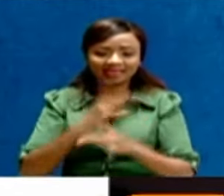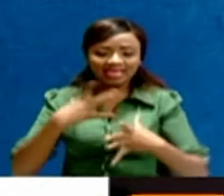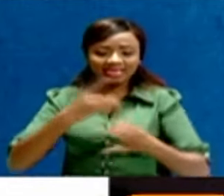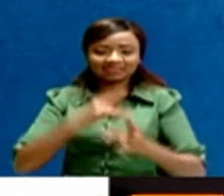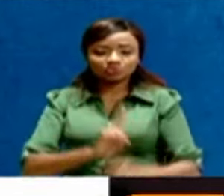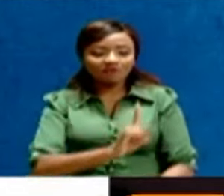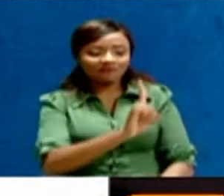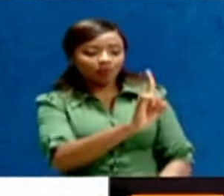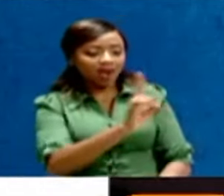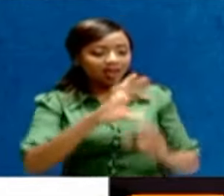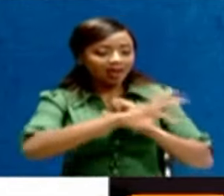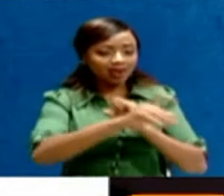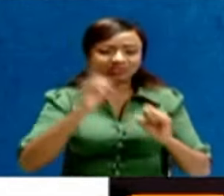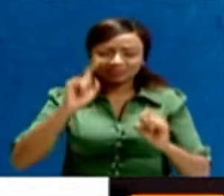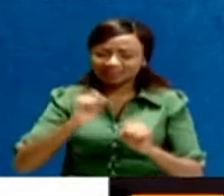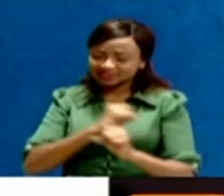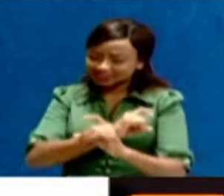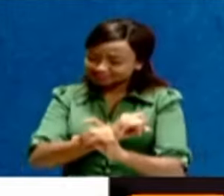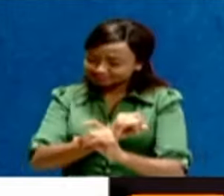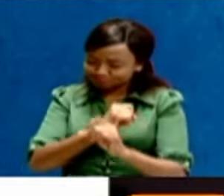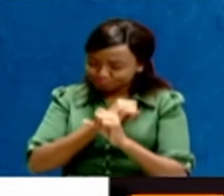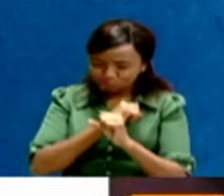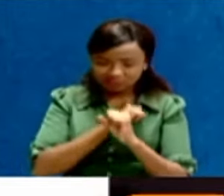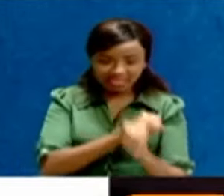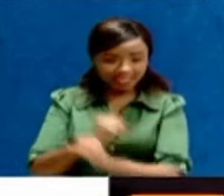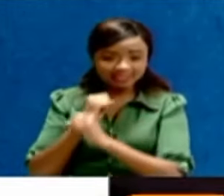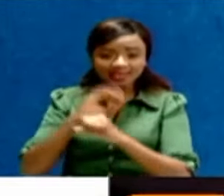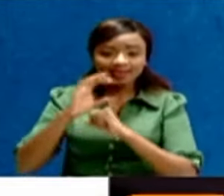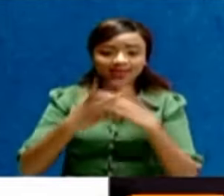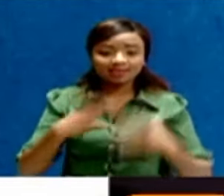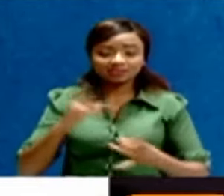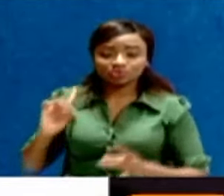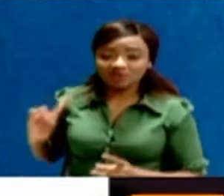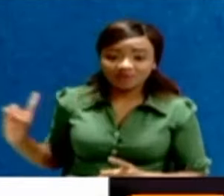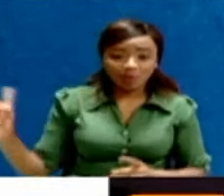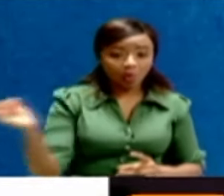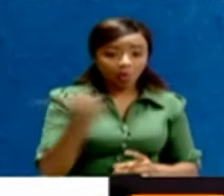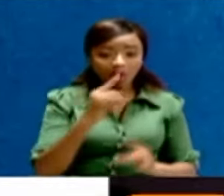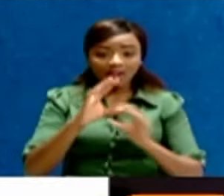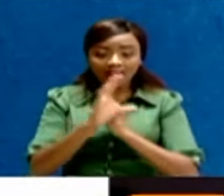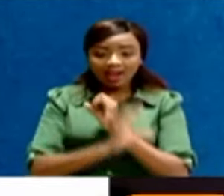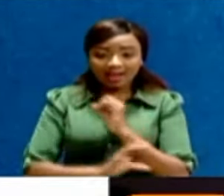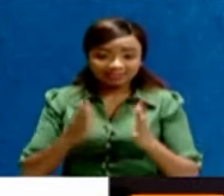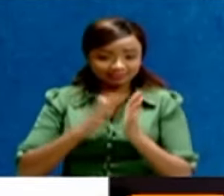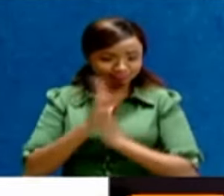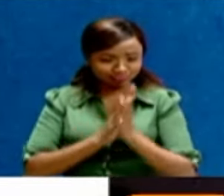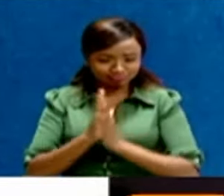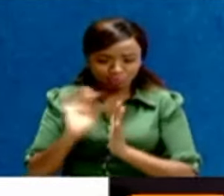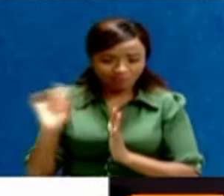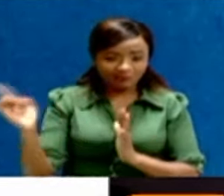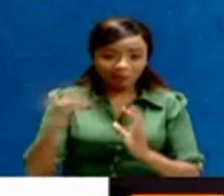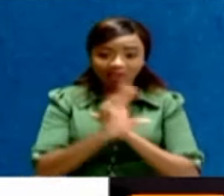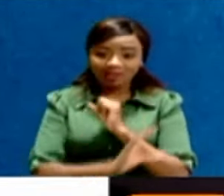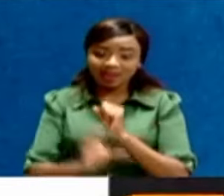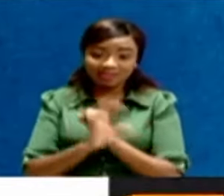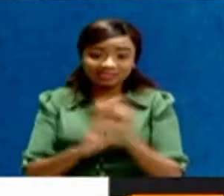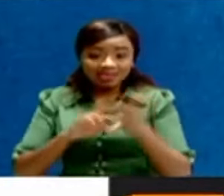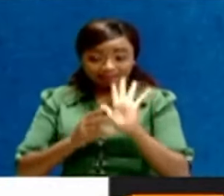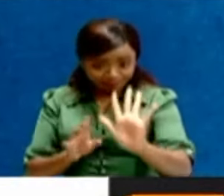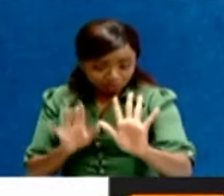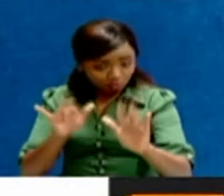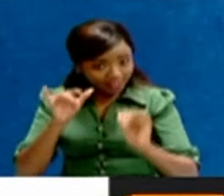one county. We have to defend the interests of the entire county. And there should never be a position of the government.